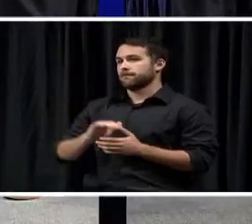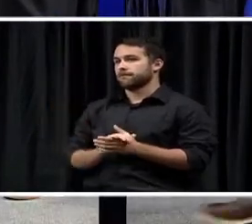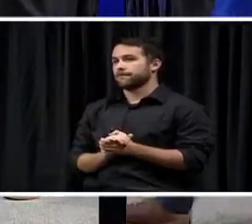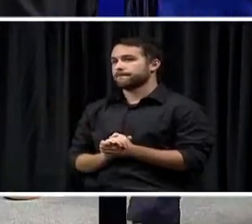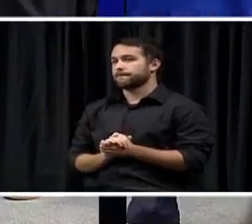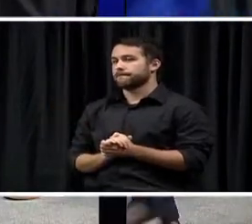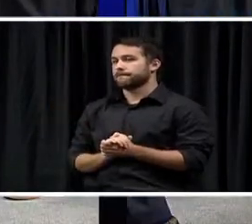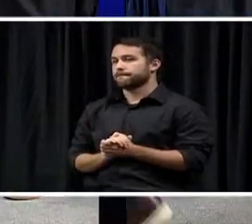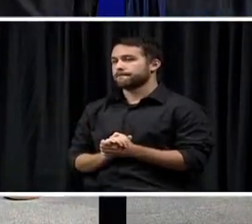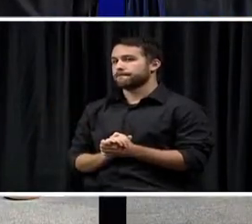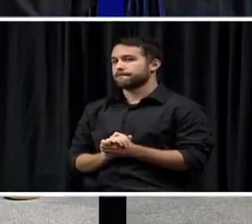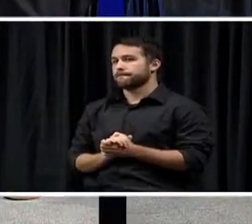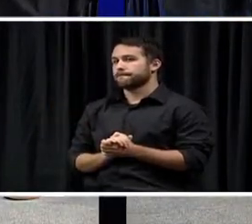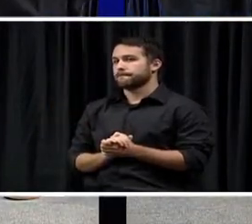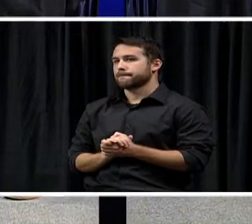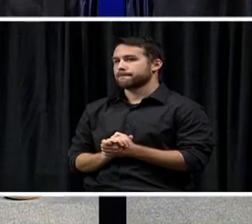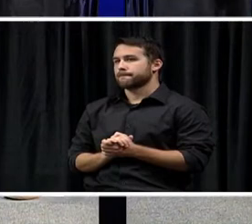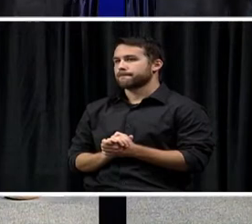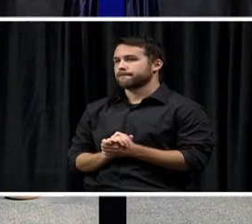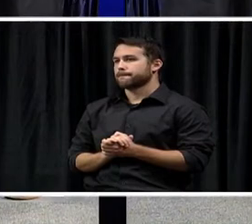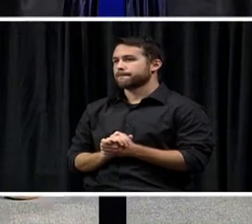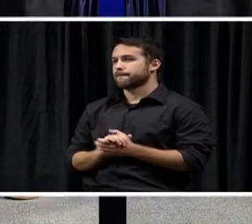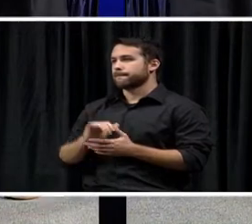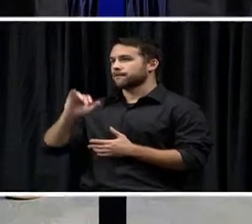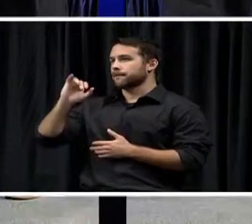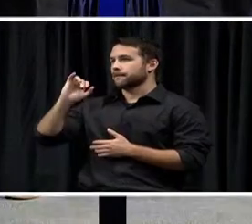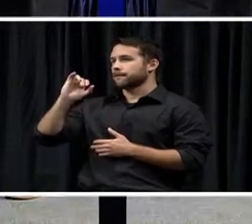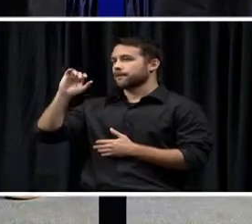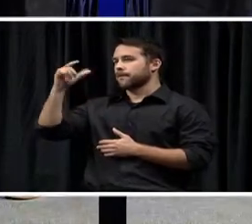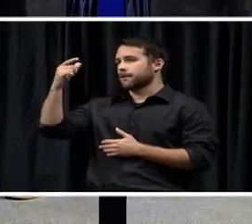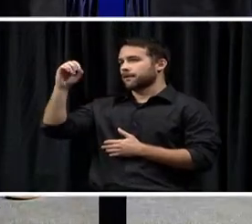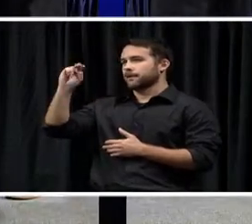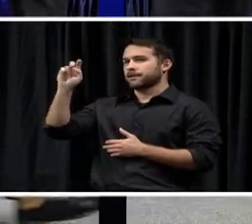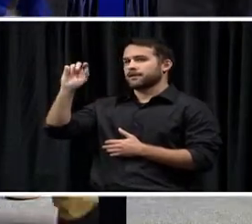Gill. Amaline Yahara Gonzalez.